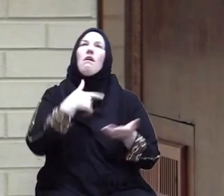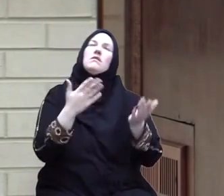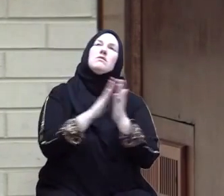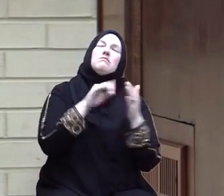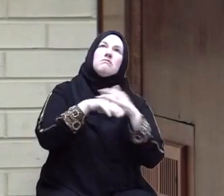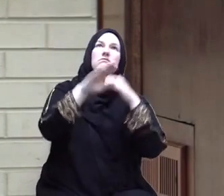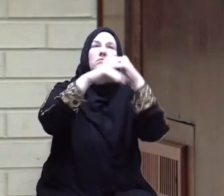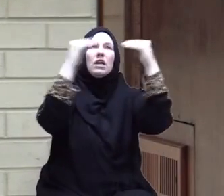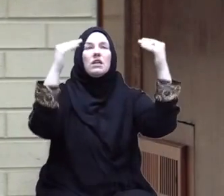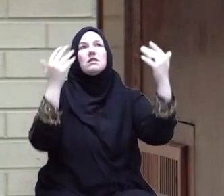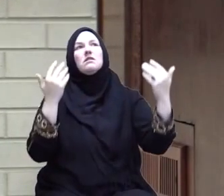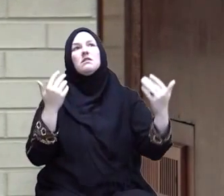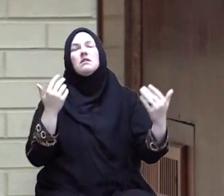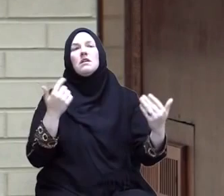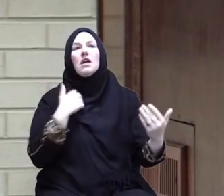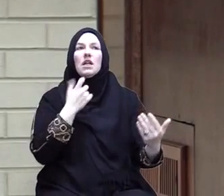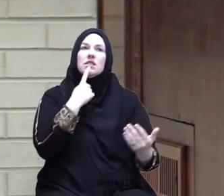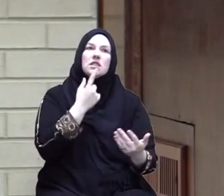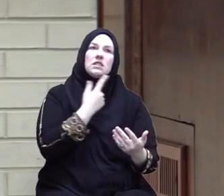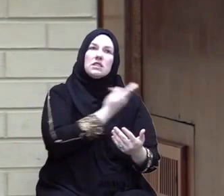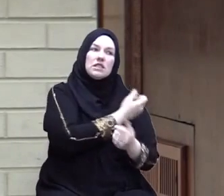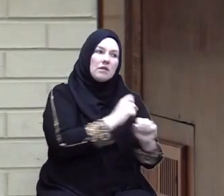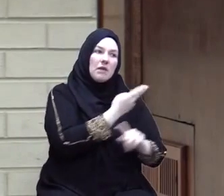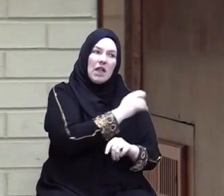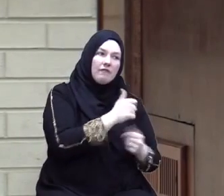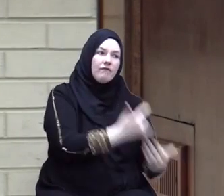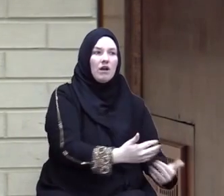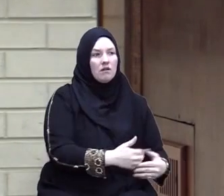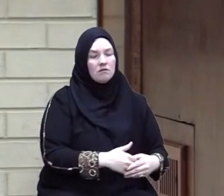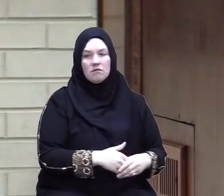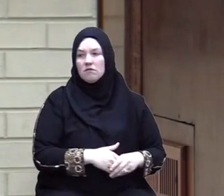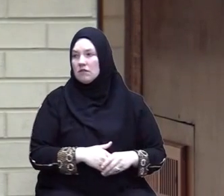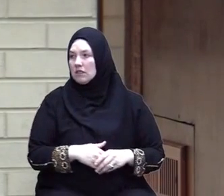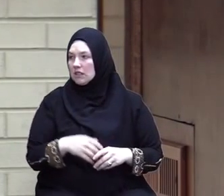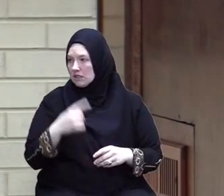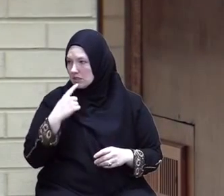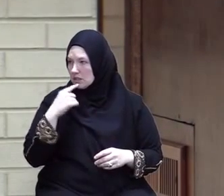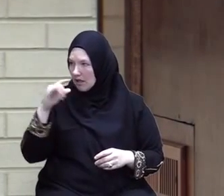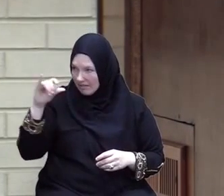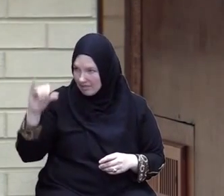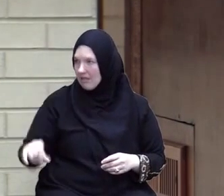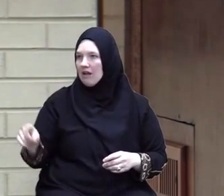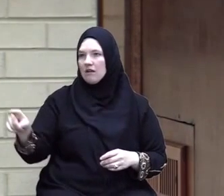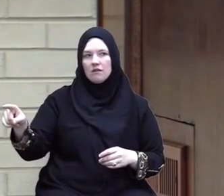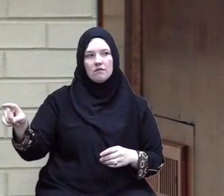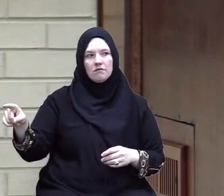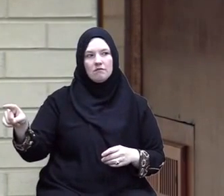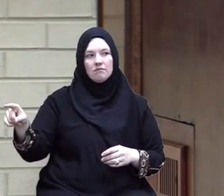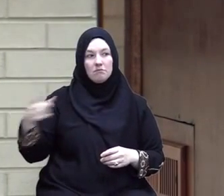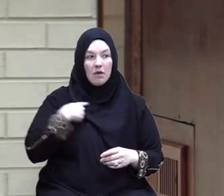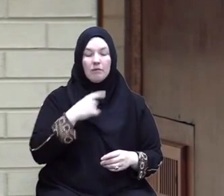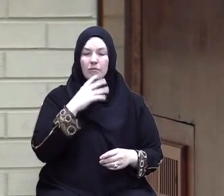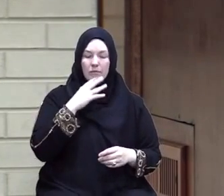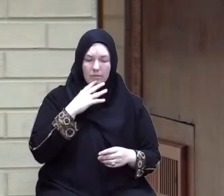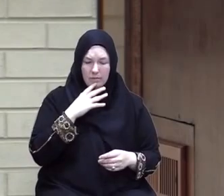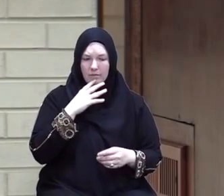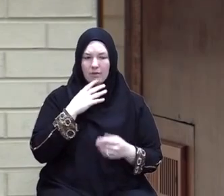paradise and I ask you to save me from hellfire. He said, this is all of our humming is about.